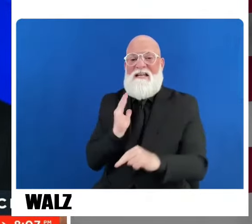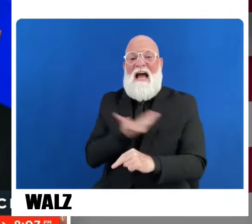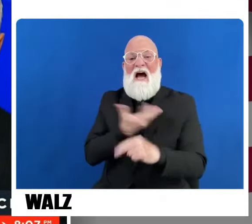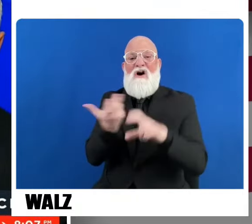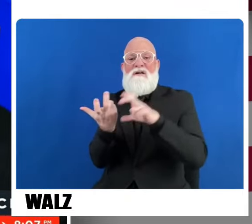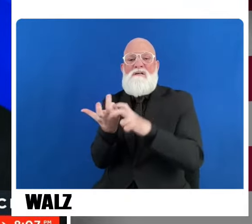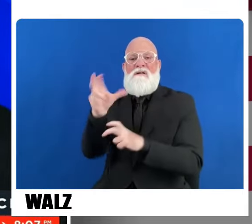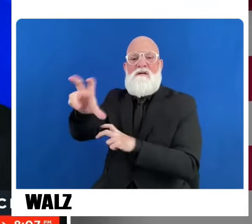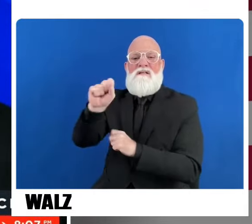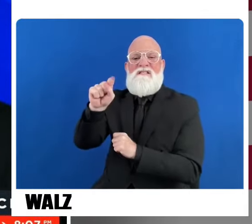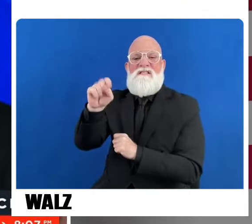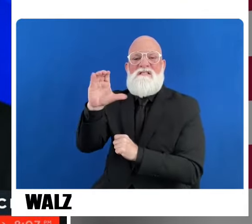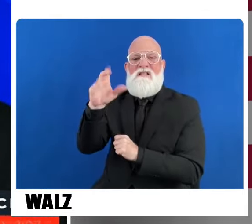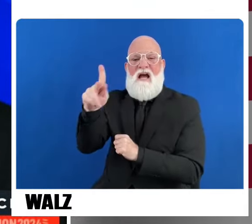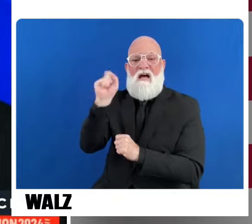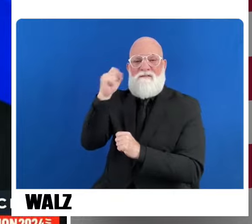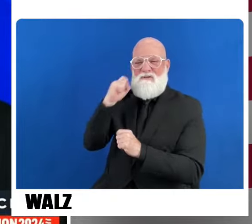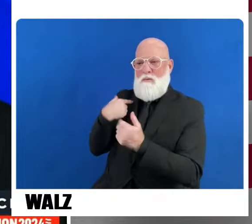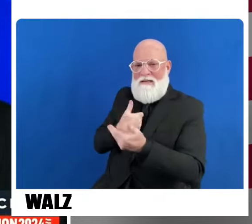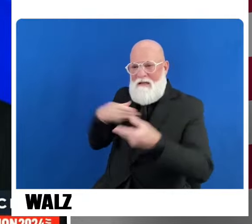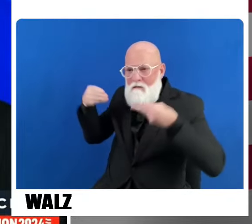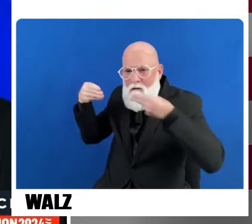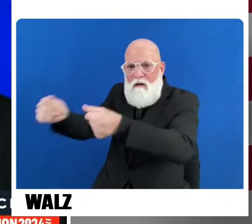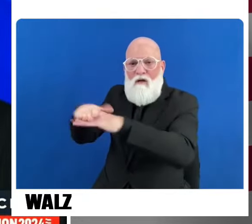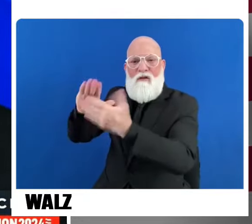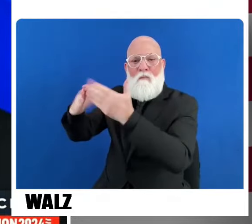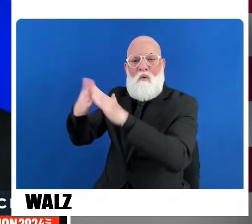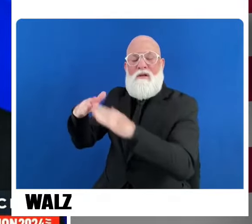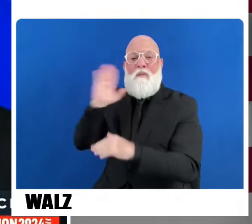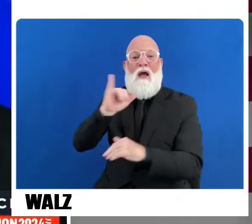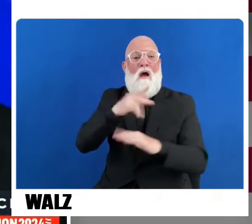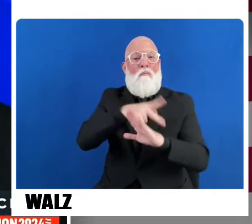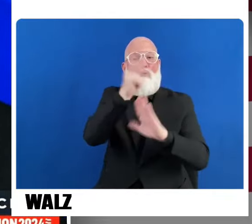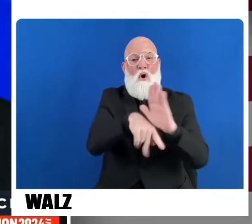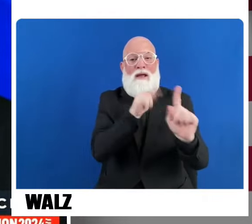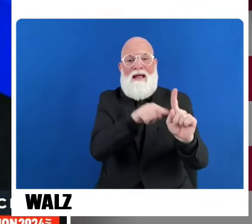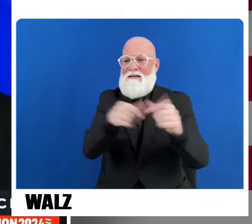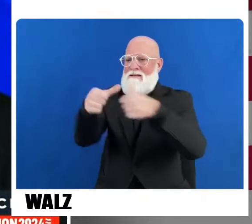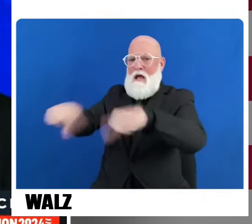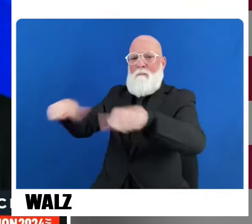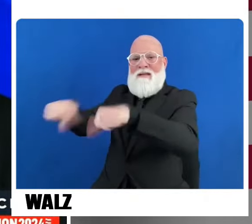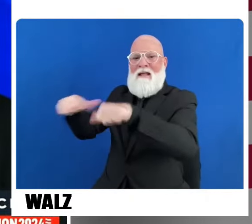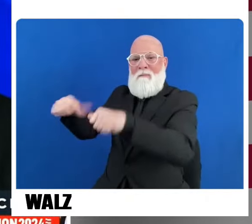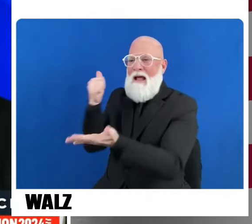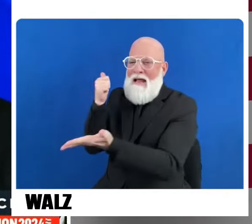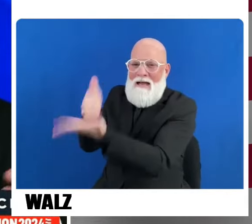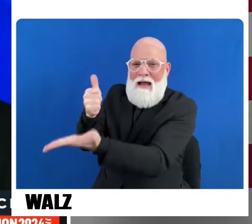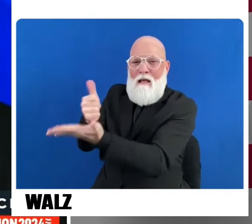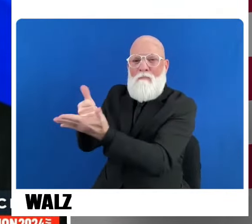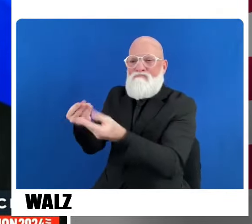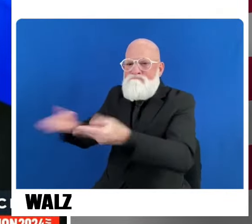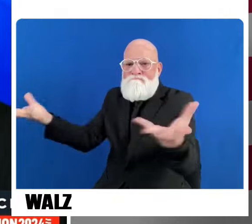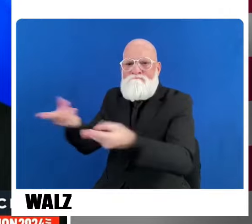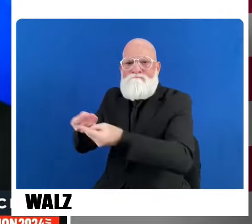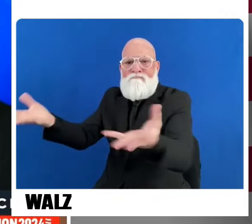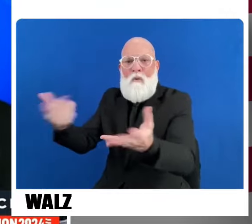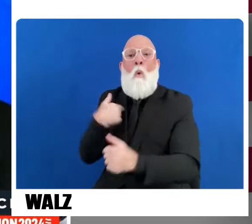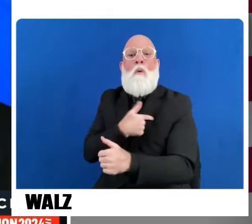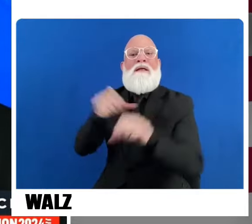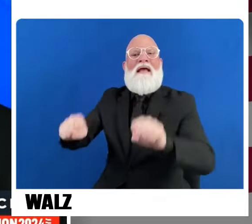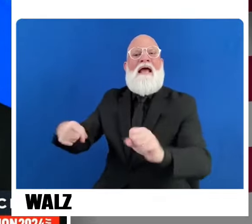implementing a state program to make sure we give some of that down payment assistance. We get it back from people because here's what we know. People with stable